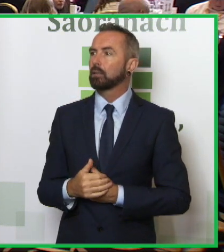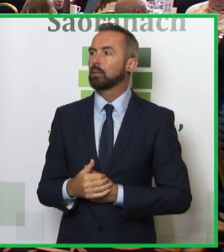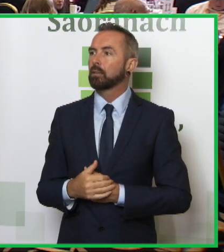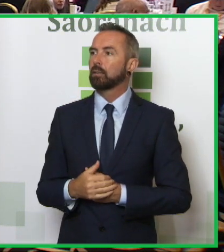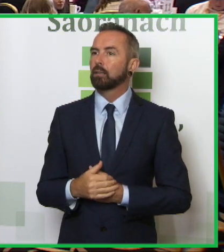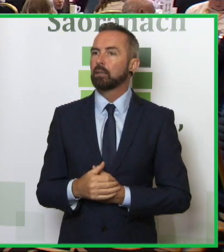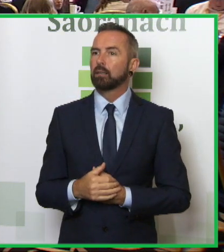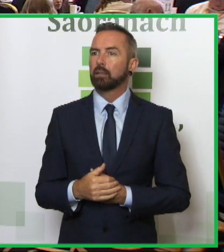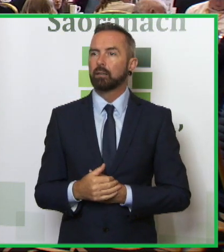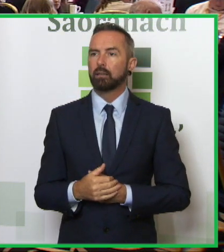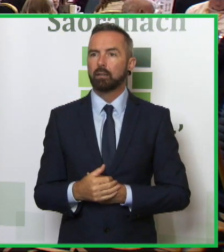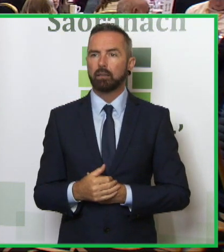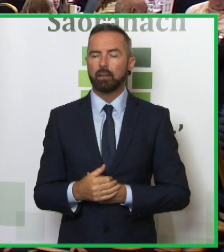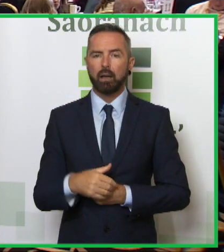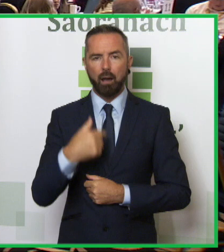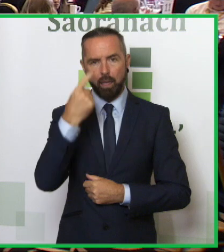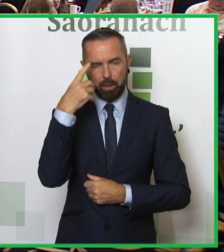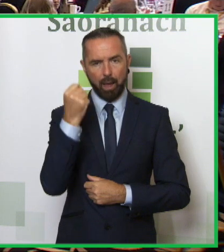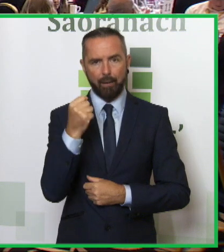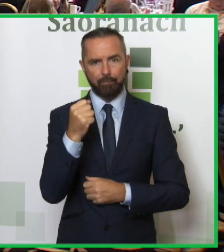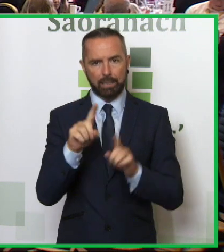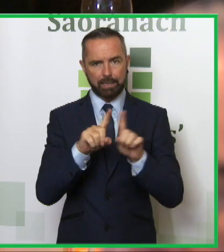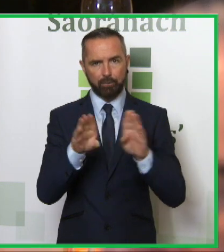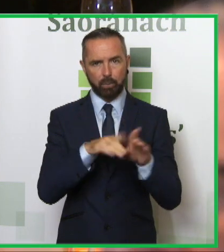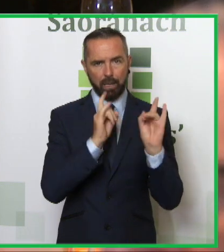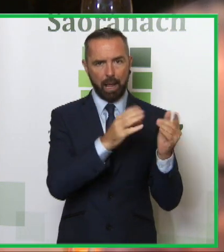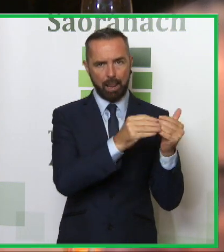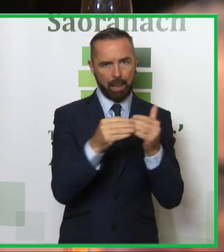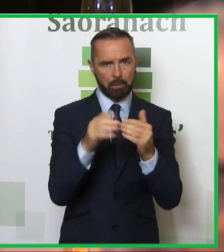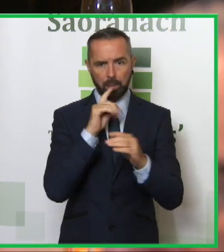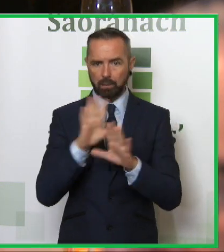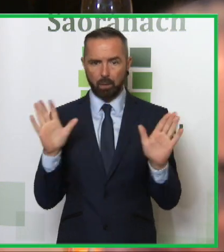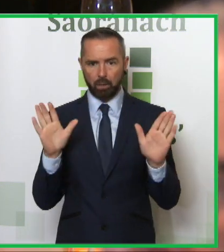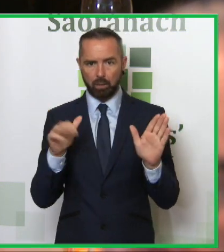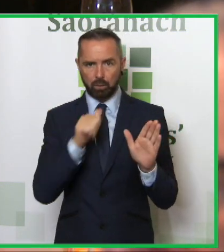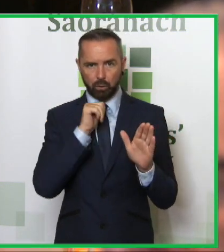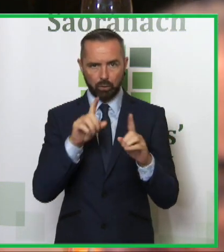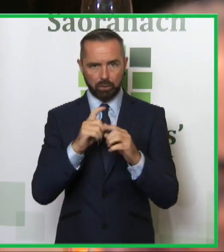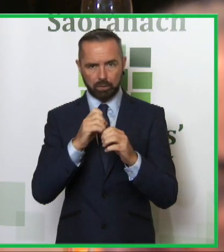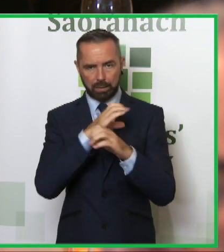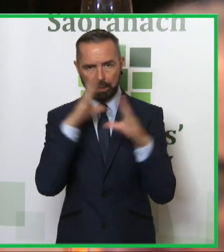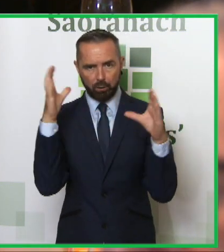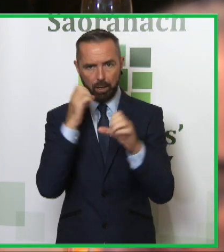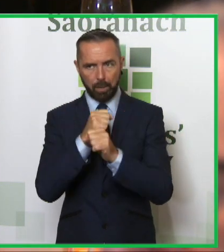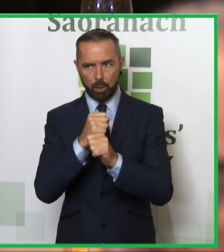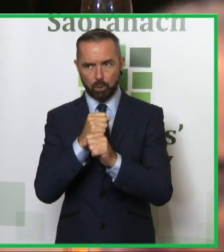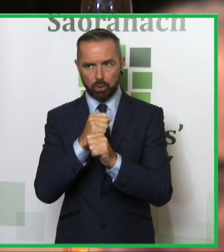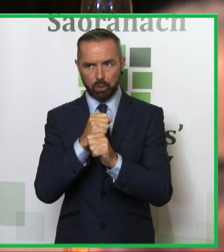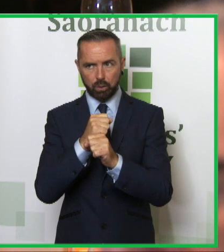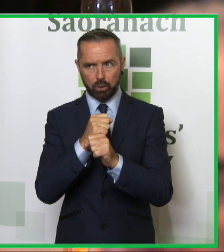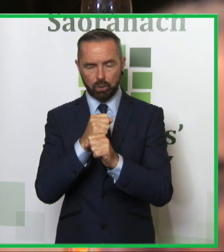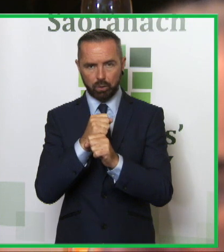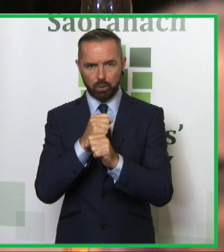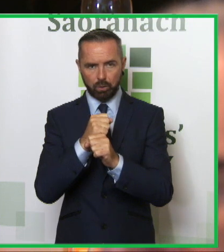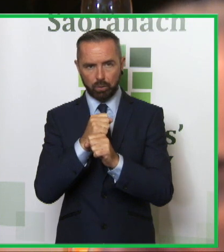No, just to say again, I think they're distinct in terms of health-led or not, but I don't think they're distinct in terms of, or clear in